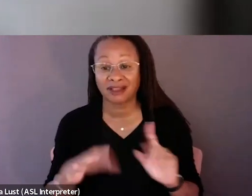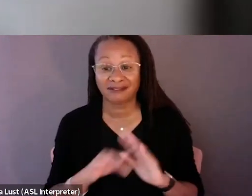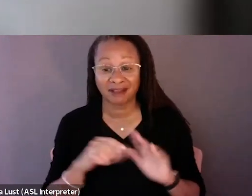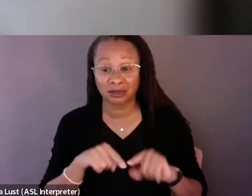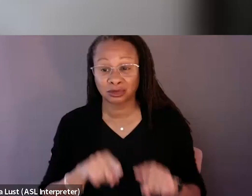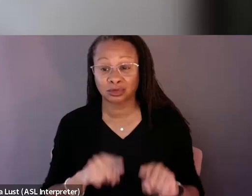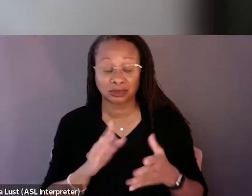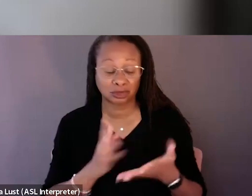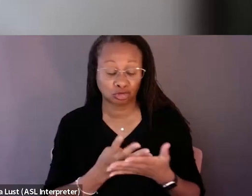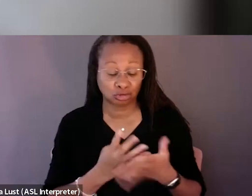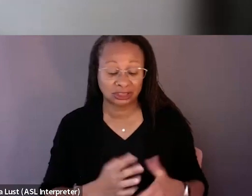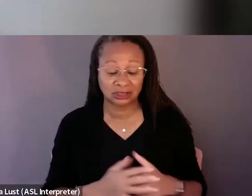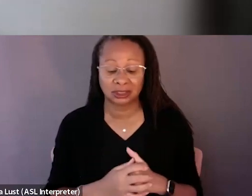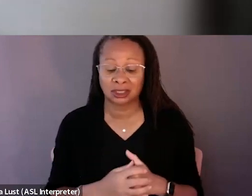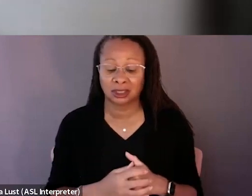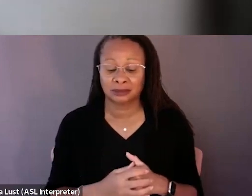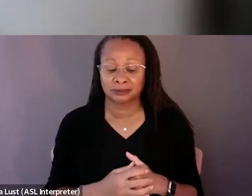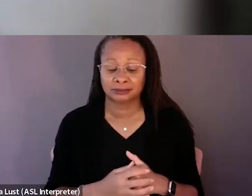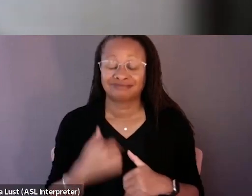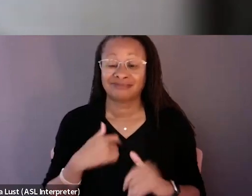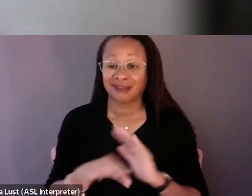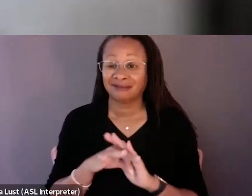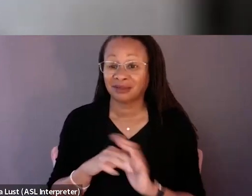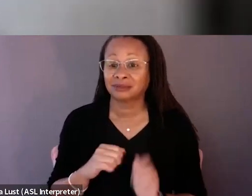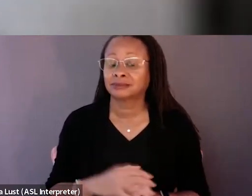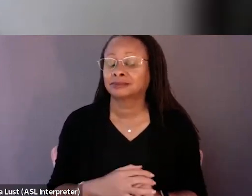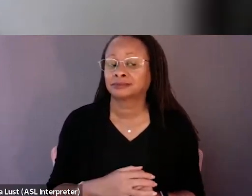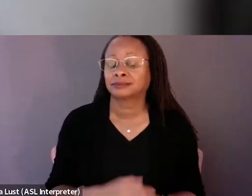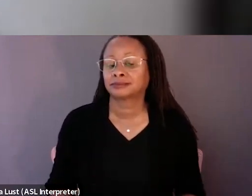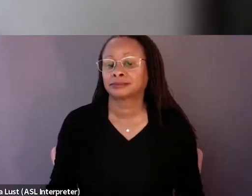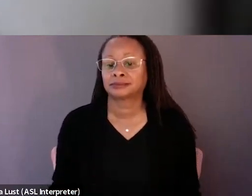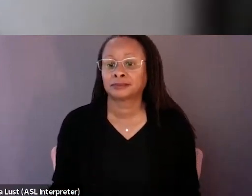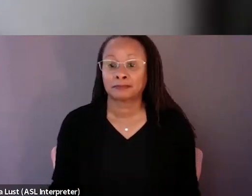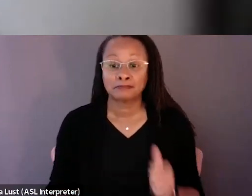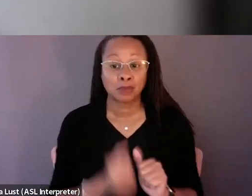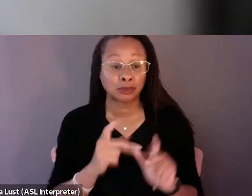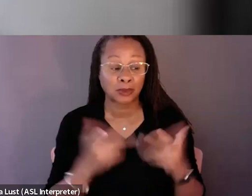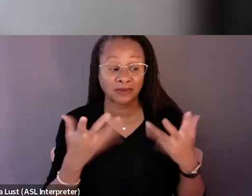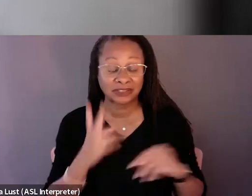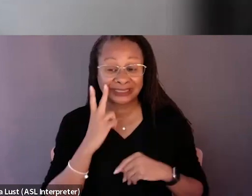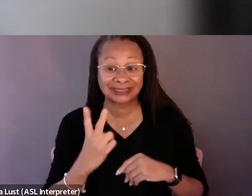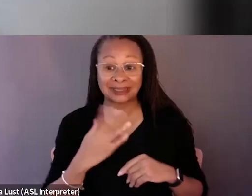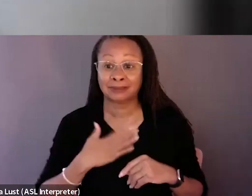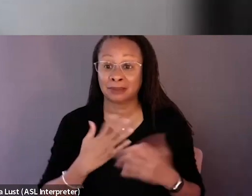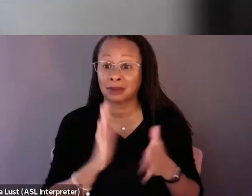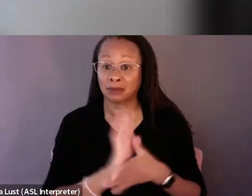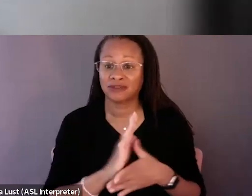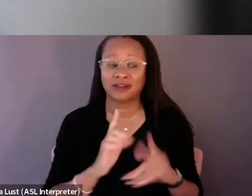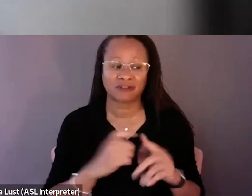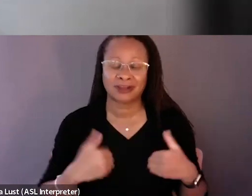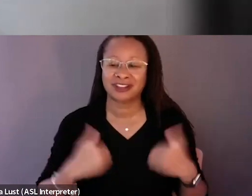the screening time is that I found most of the viewers, they are young, from the